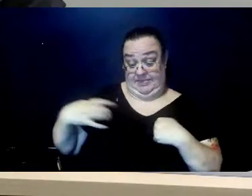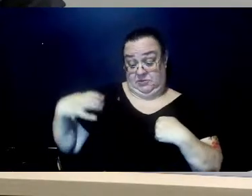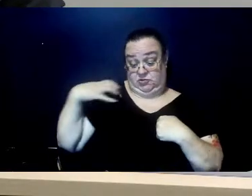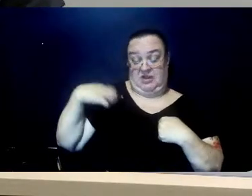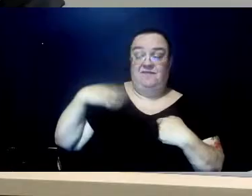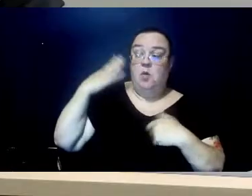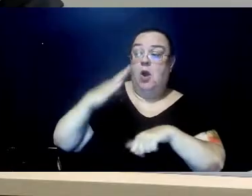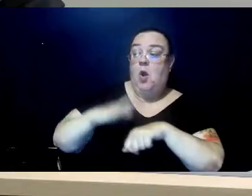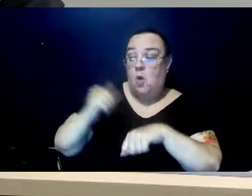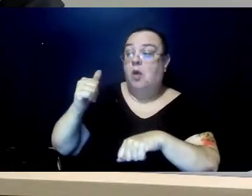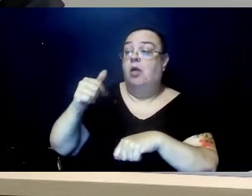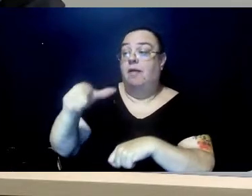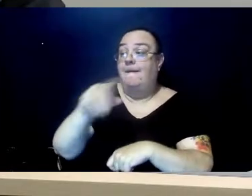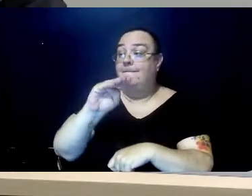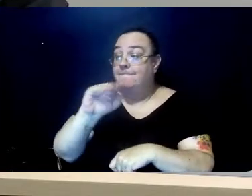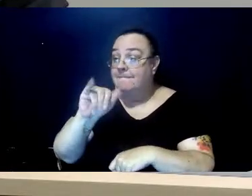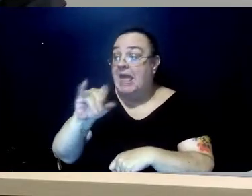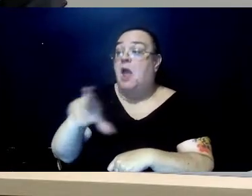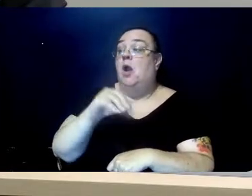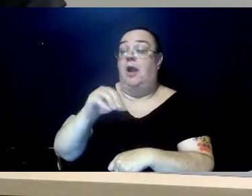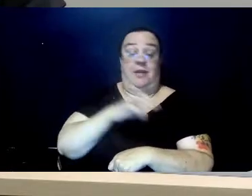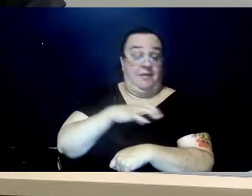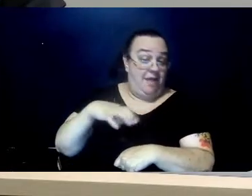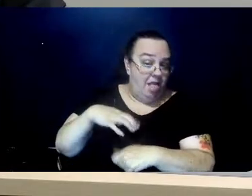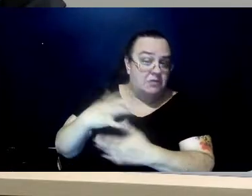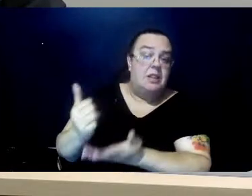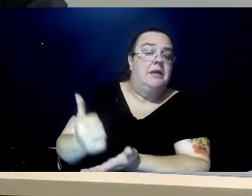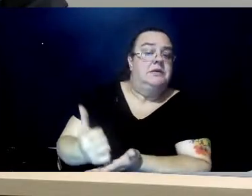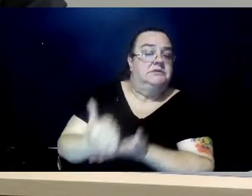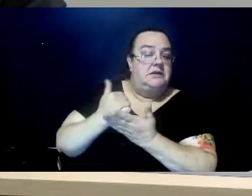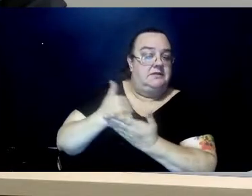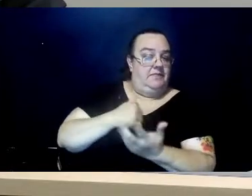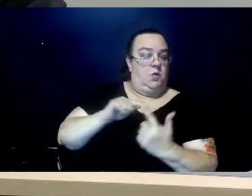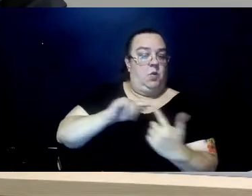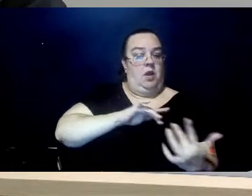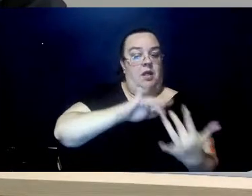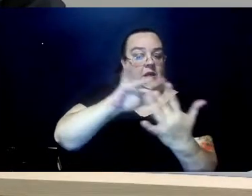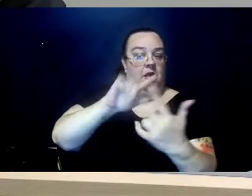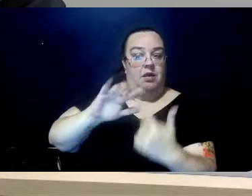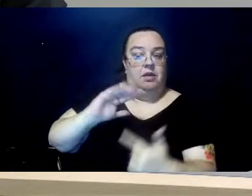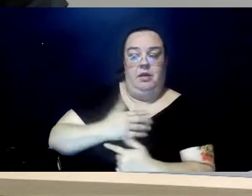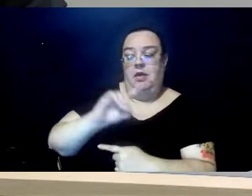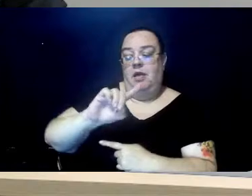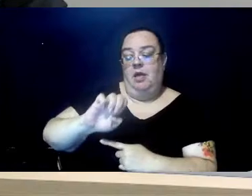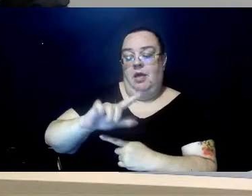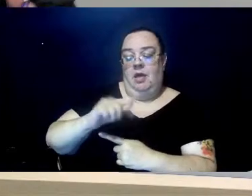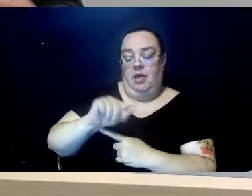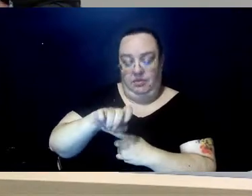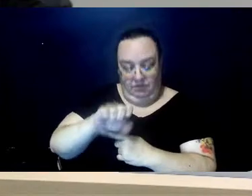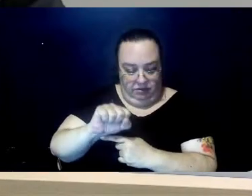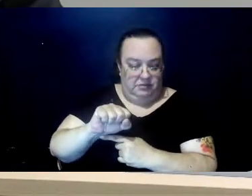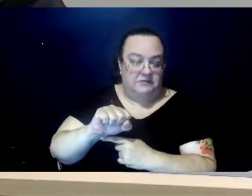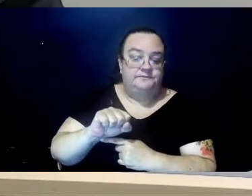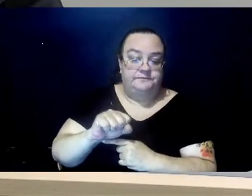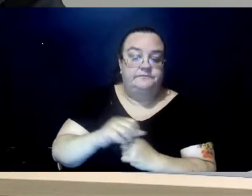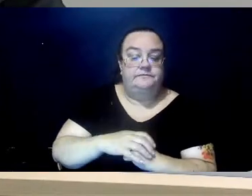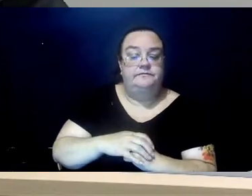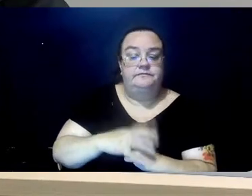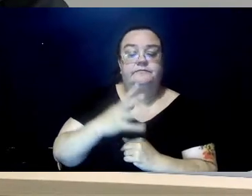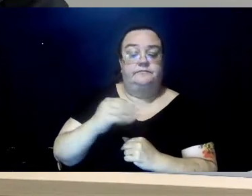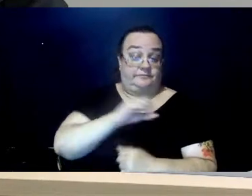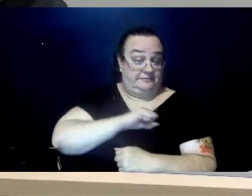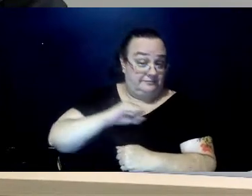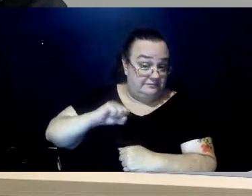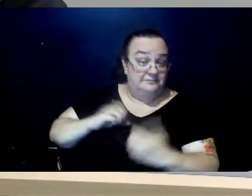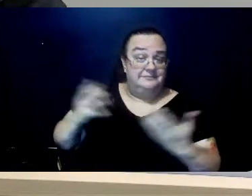and council to assist me with reaching out to our delegates and senators here in our district